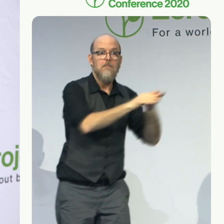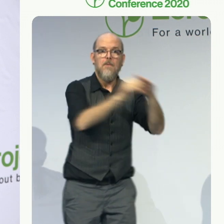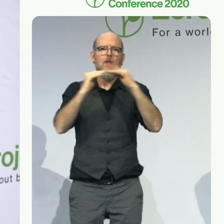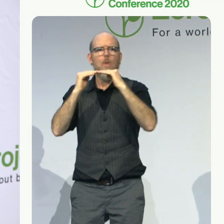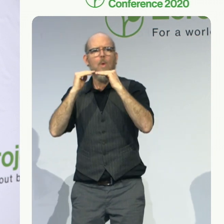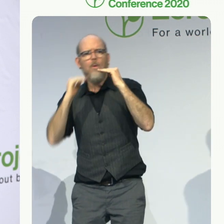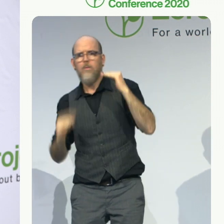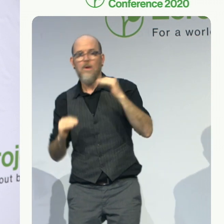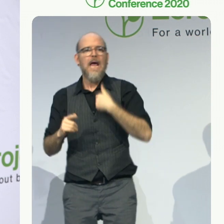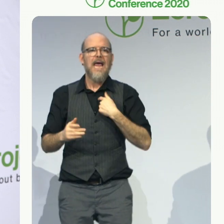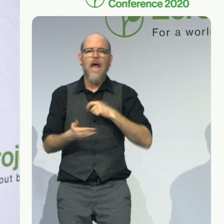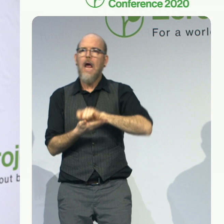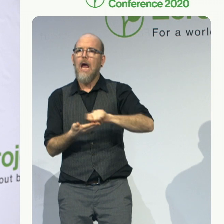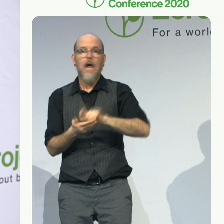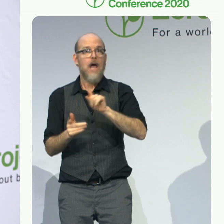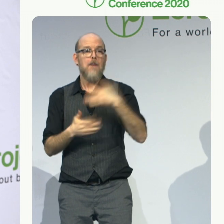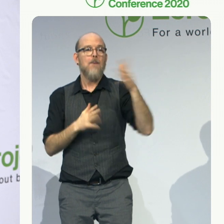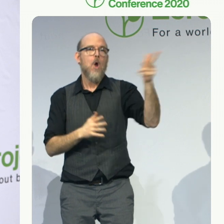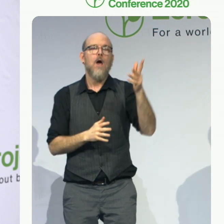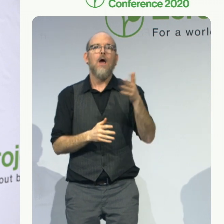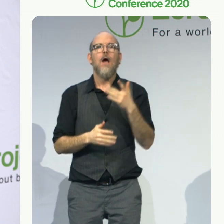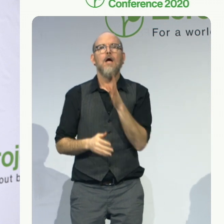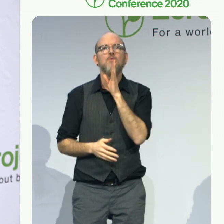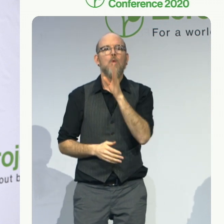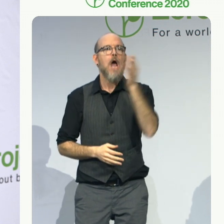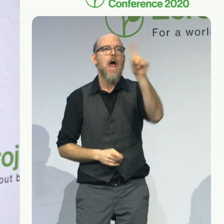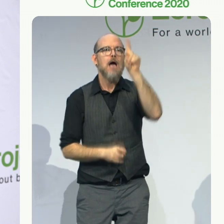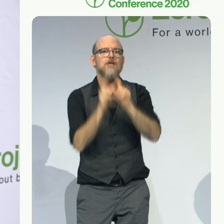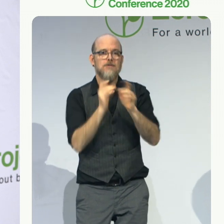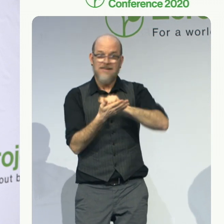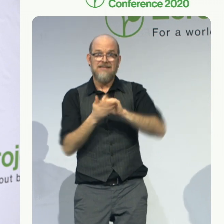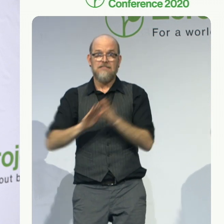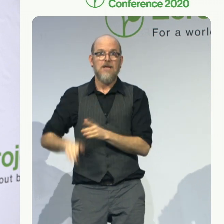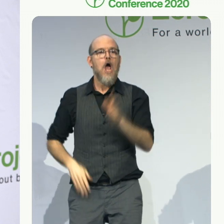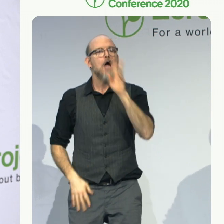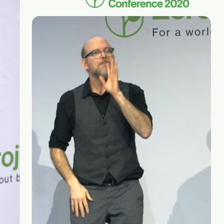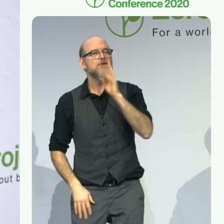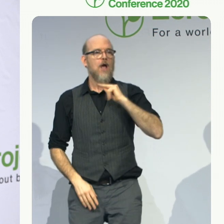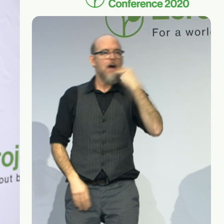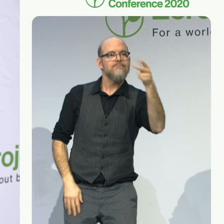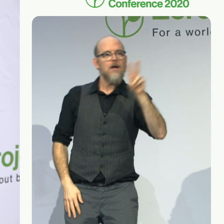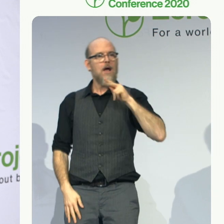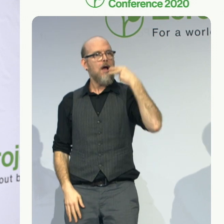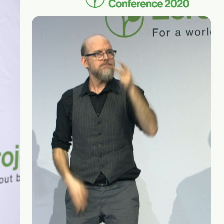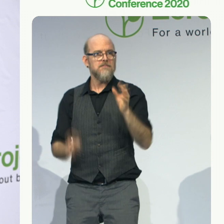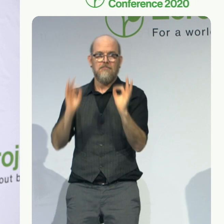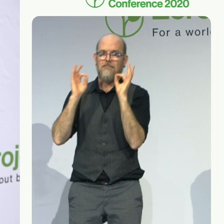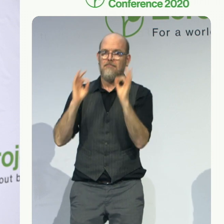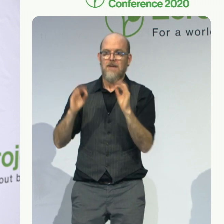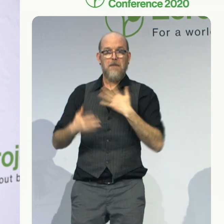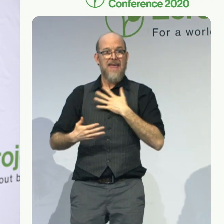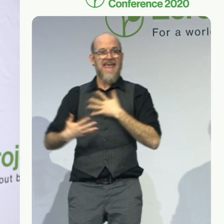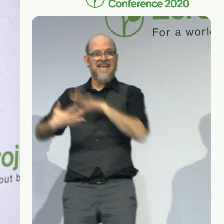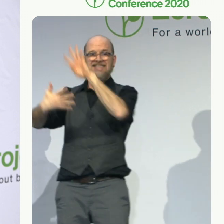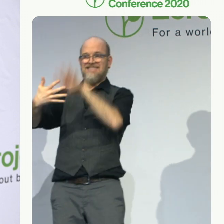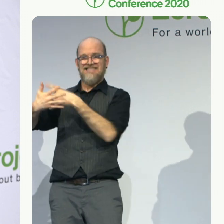written. Third, adapting the schedule of the whole class to my own personal rehabilitation